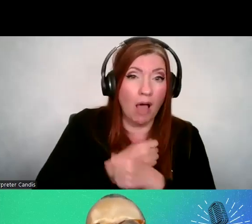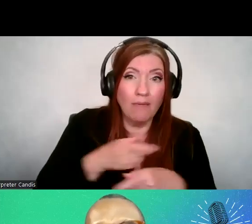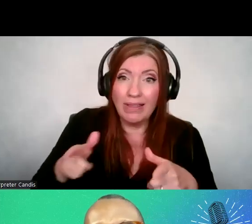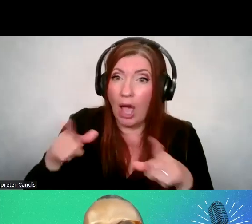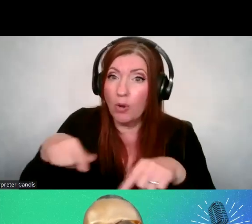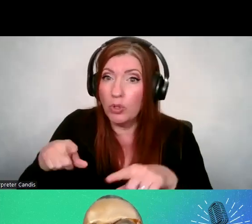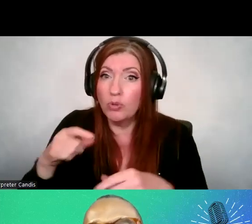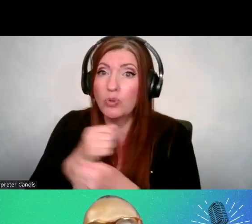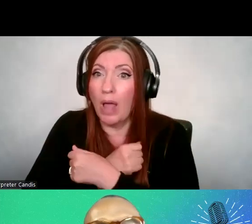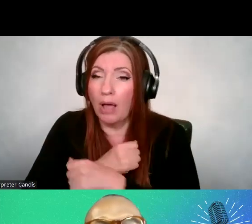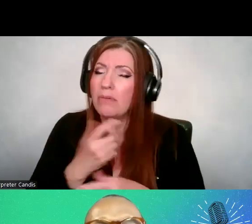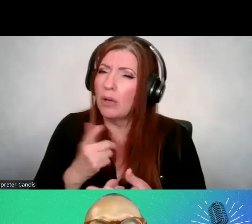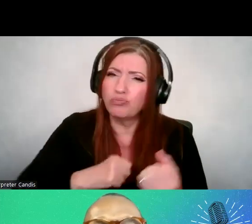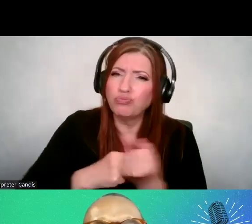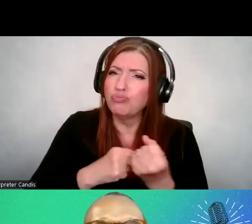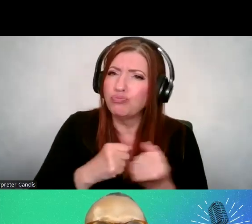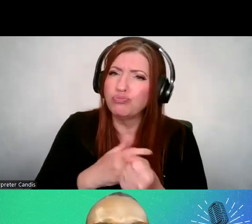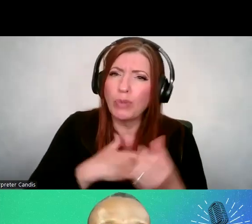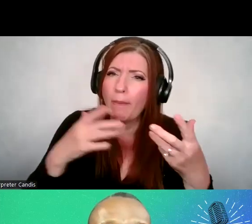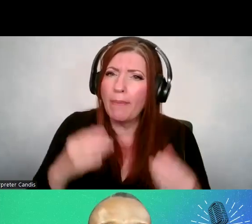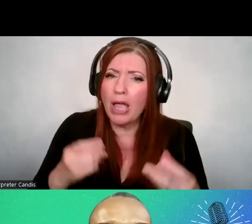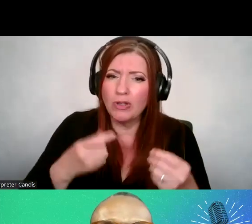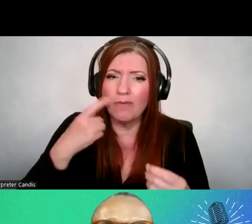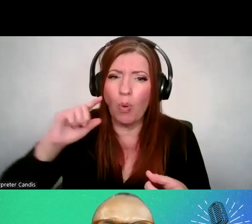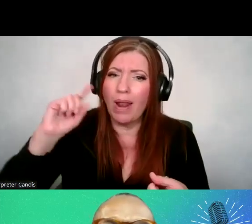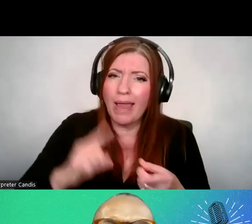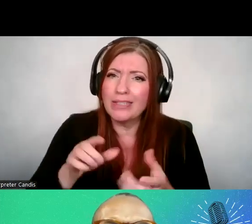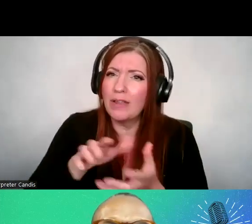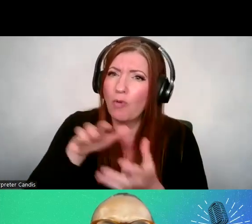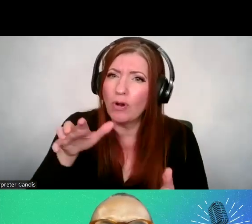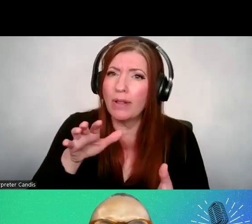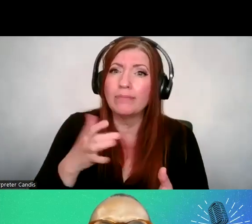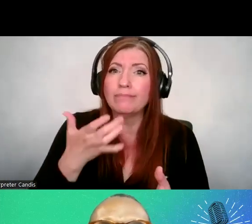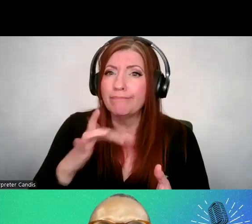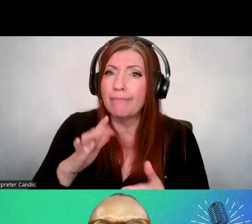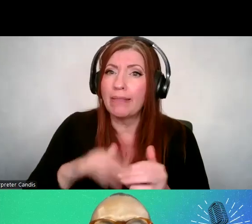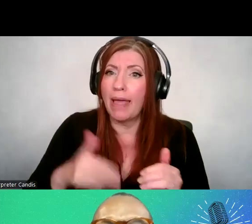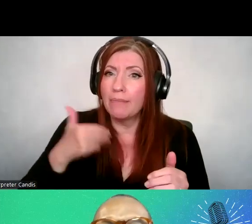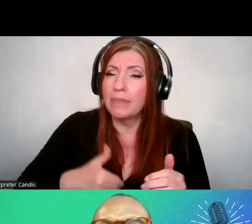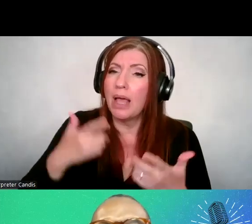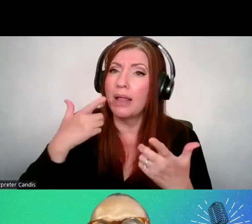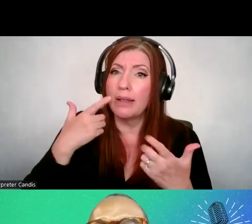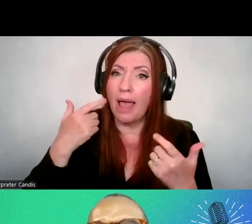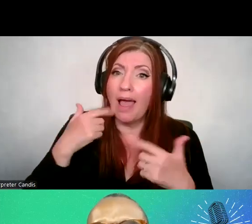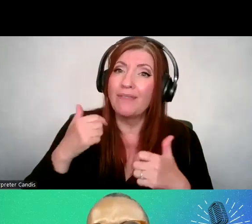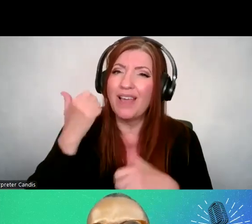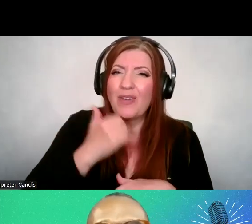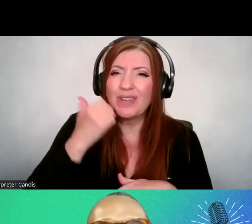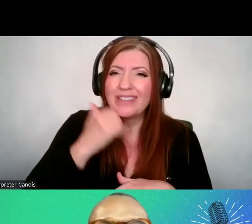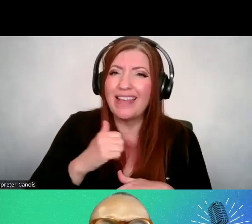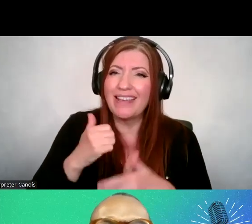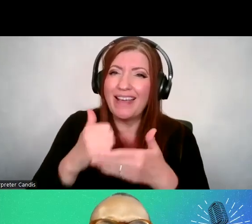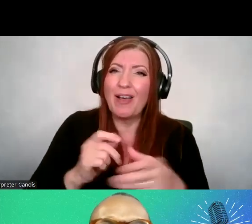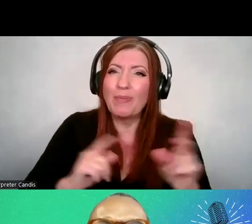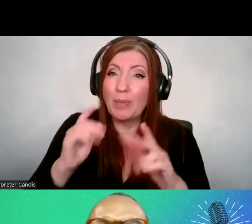toward and advocate fiercely for those who are less fortunate than I. I will laugh every day and bring a smile to someone else, even